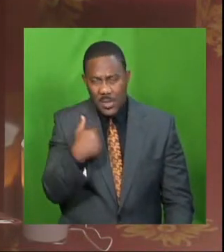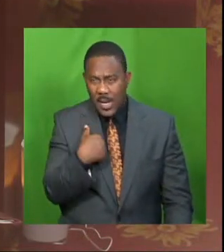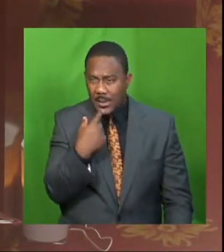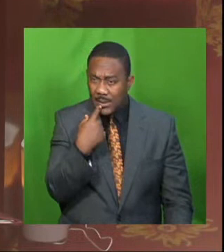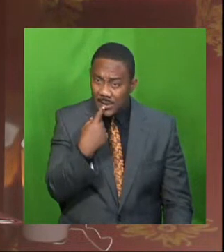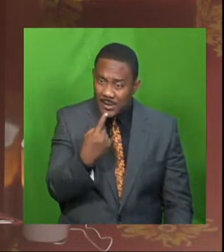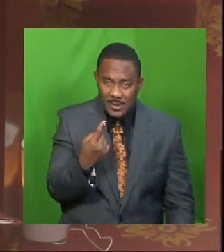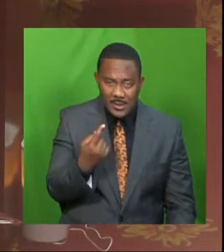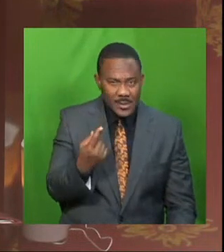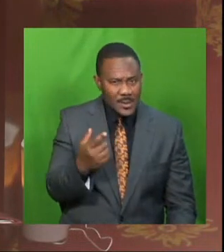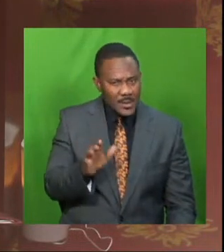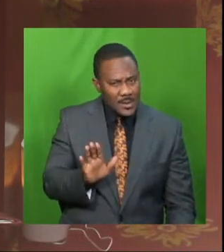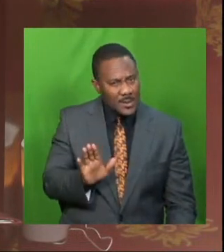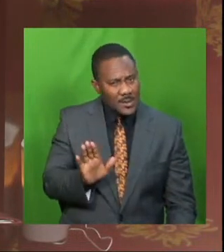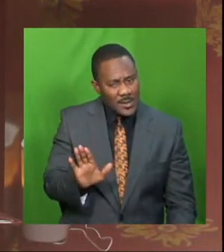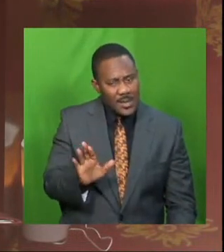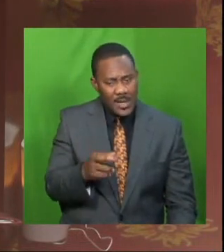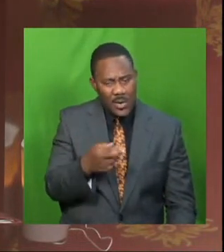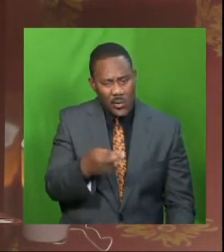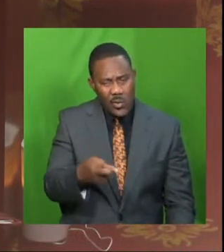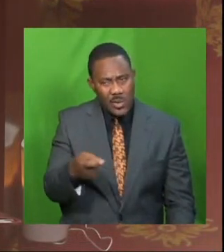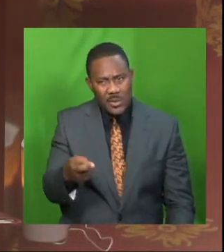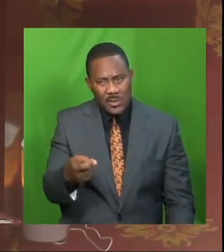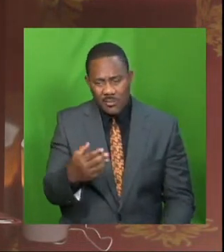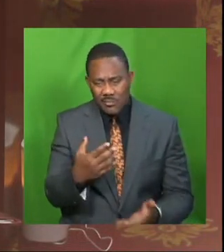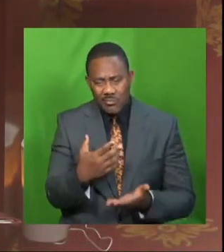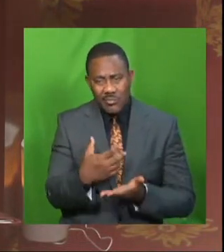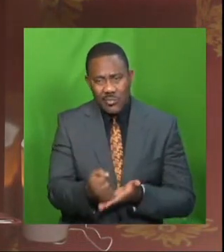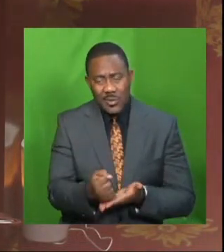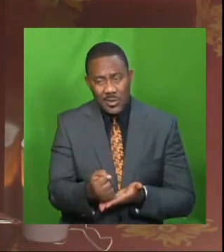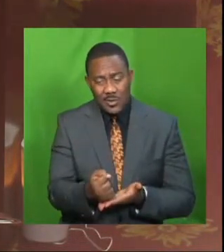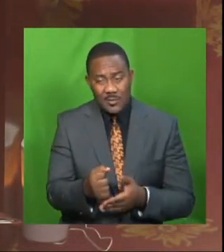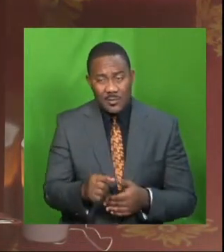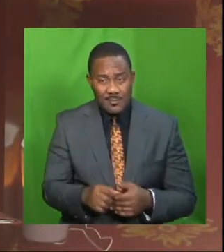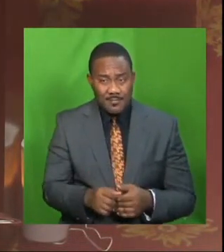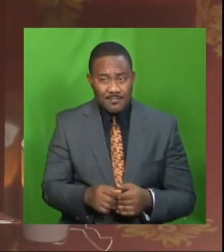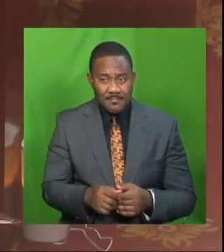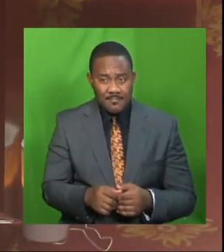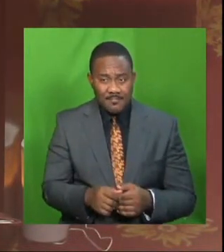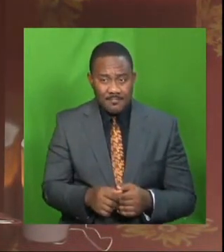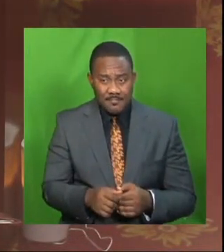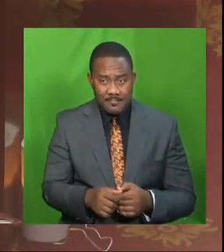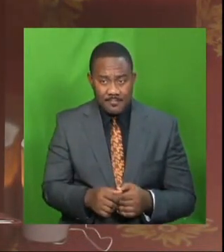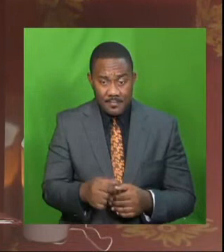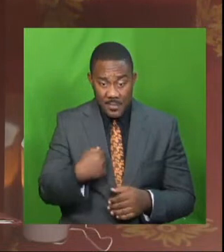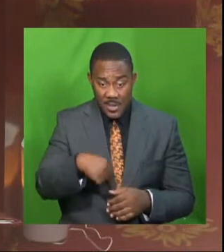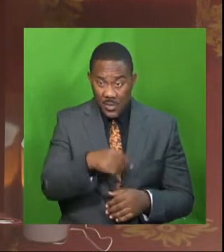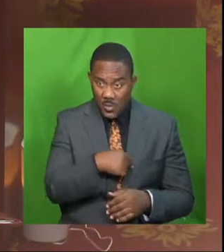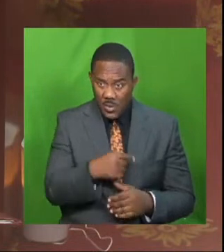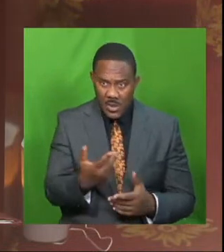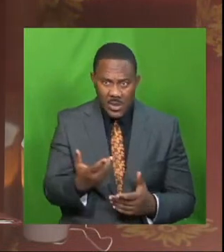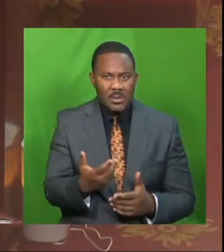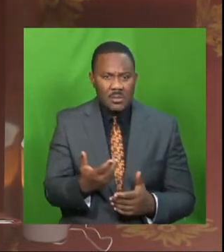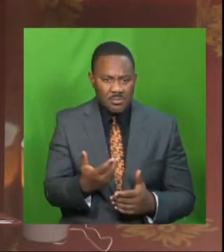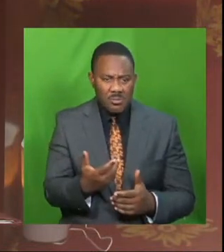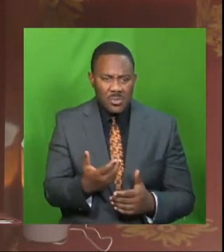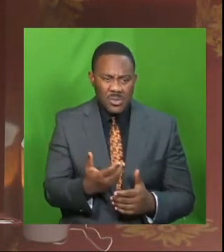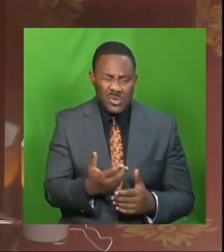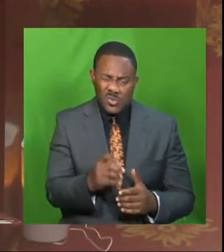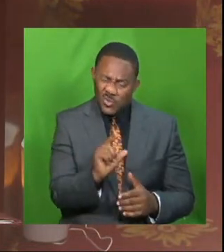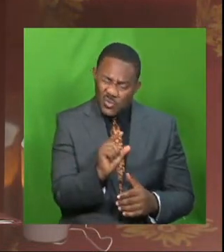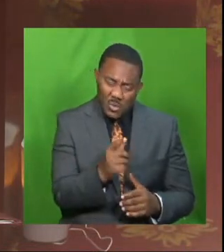their resources, particularly the financial resources, are limited. Indeed, we from our ministry have had to, out of our limited